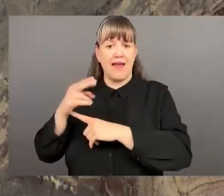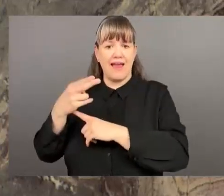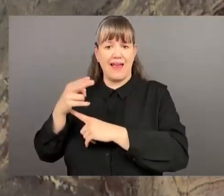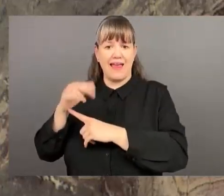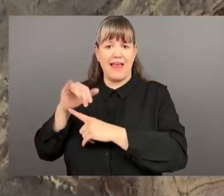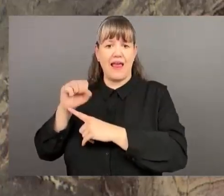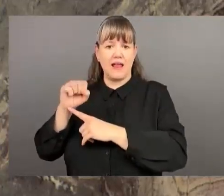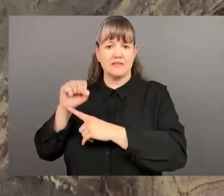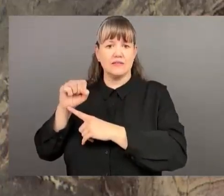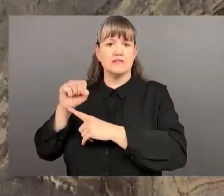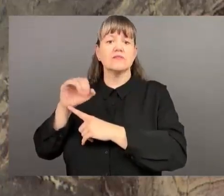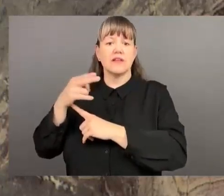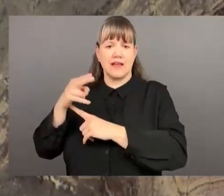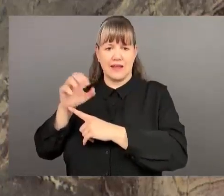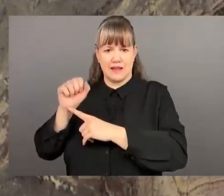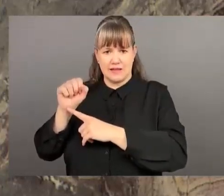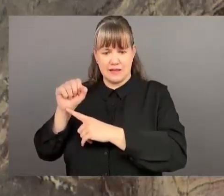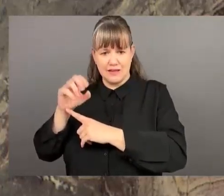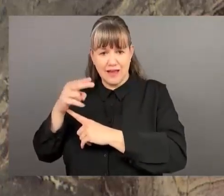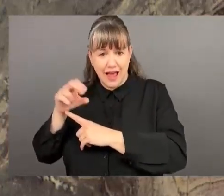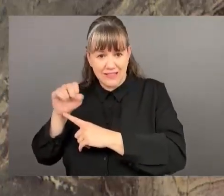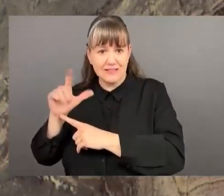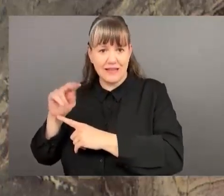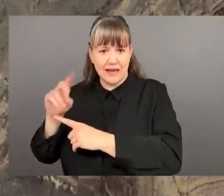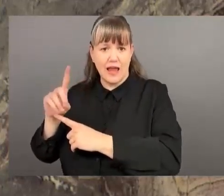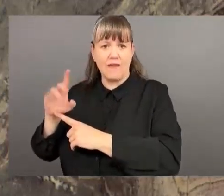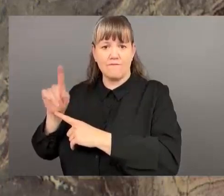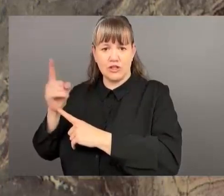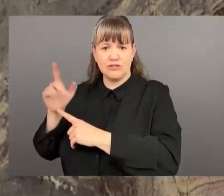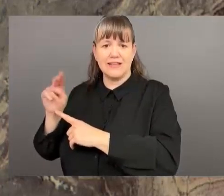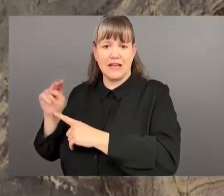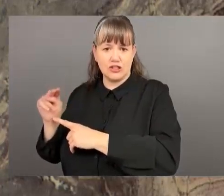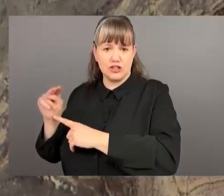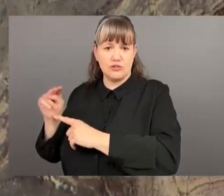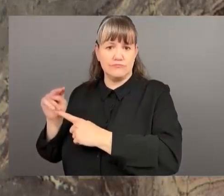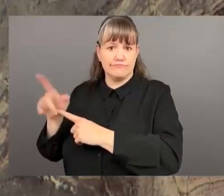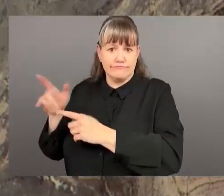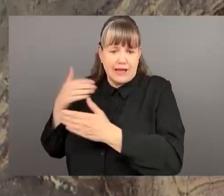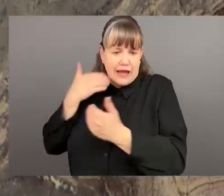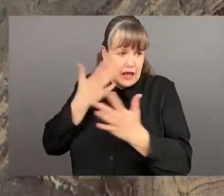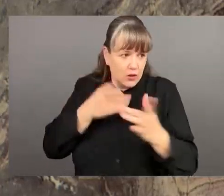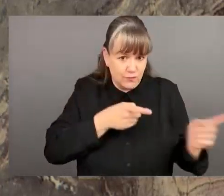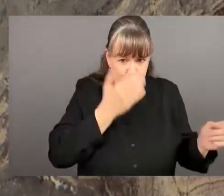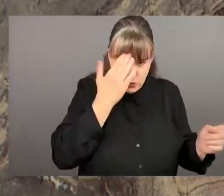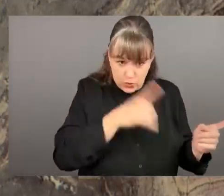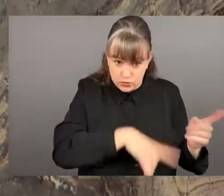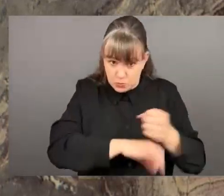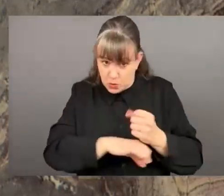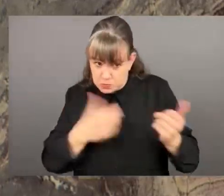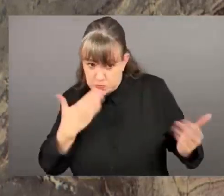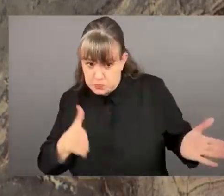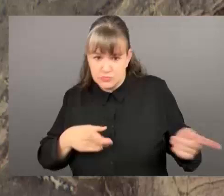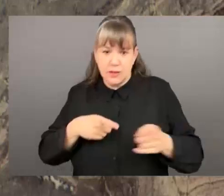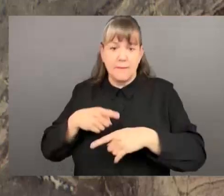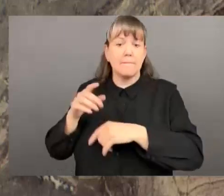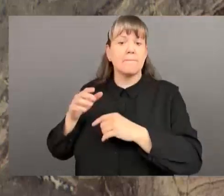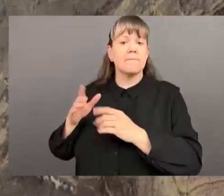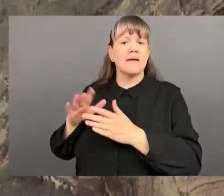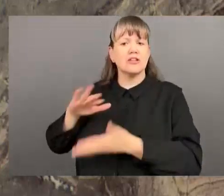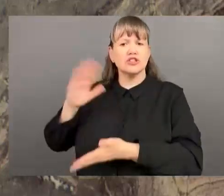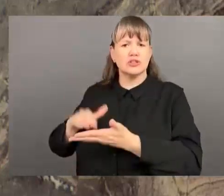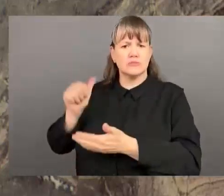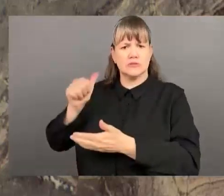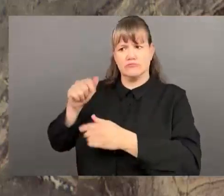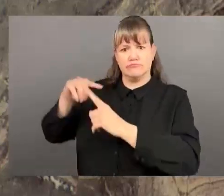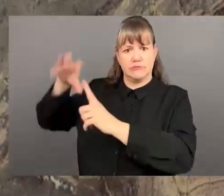to communities, returns to the province, jobs created. We have the lowest emission LNG in the world. And the actions we're taking in the